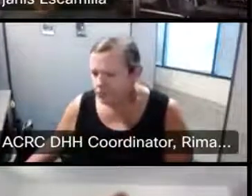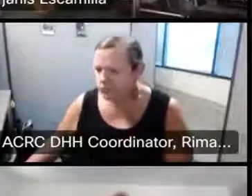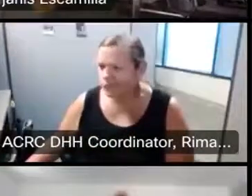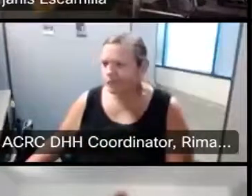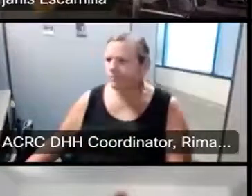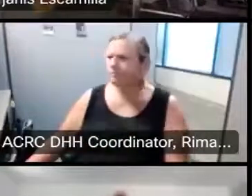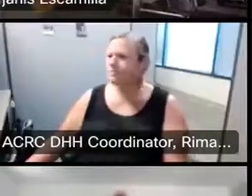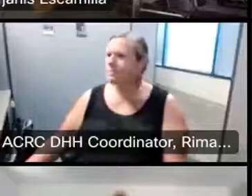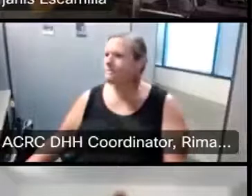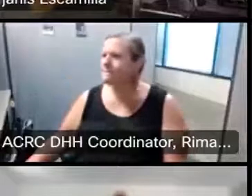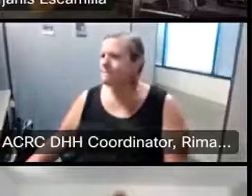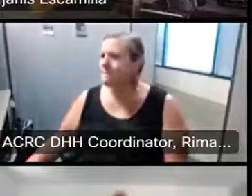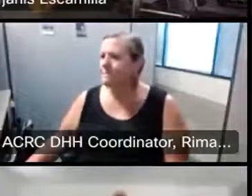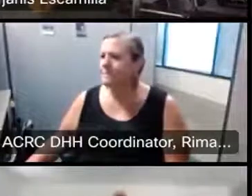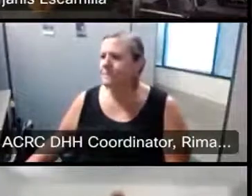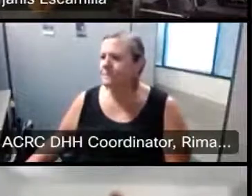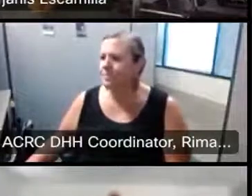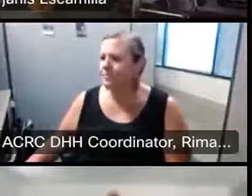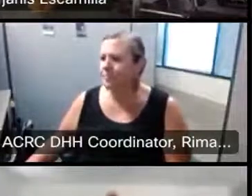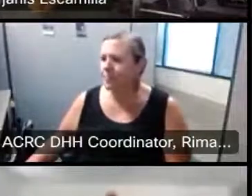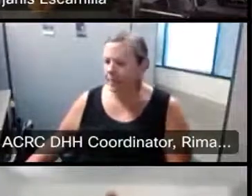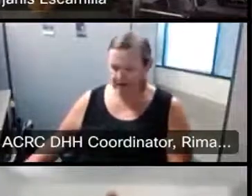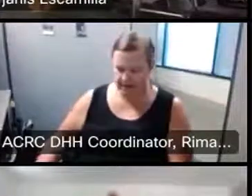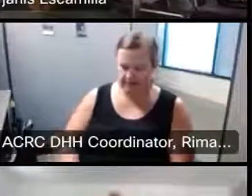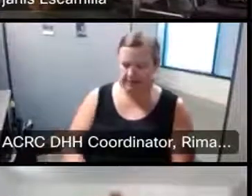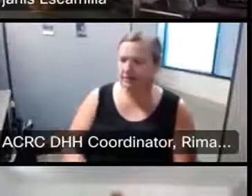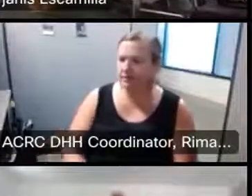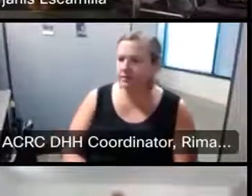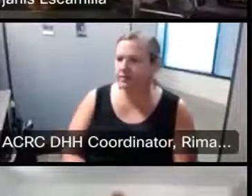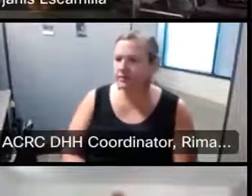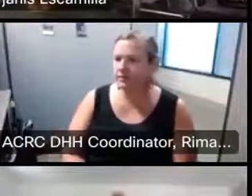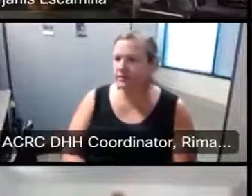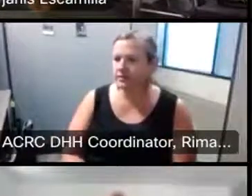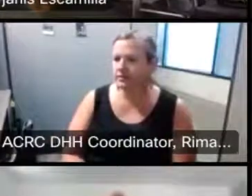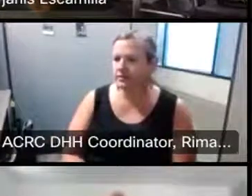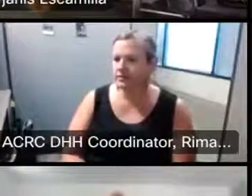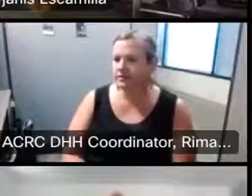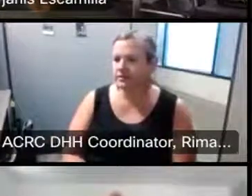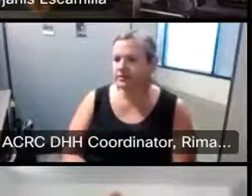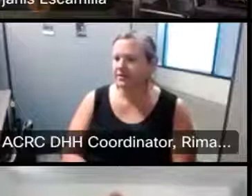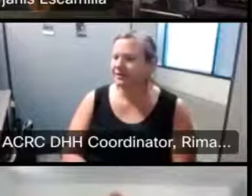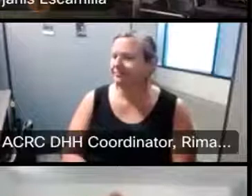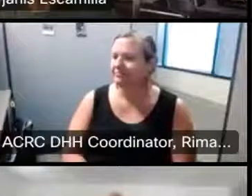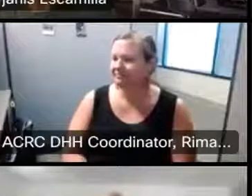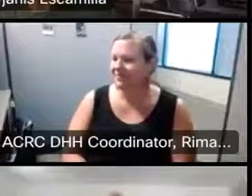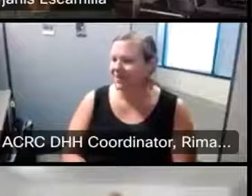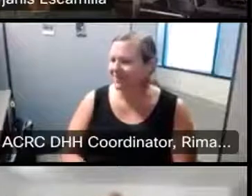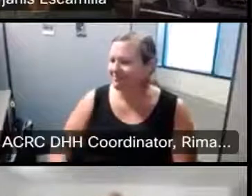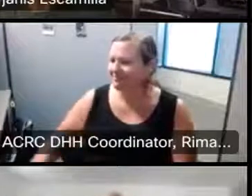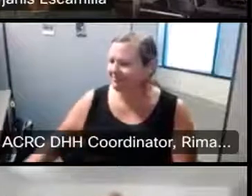our deaf and hard of hearing specialists working with our clients and families, etc. So sorry that they didn't make it